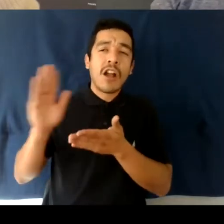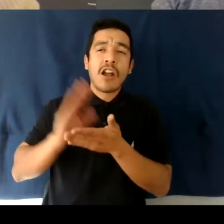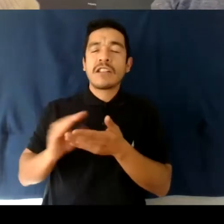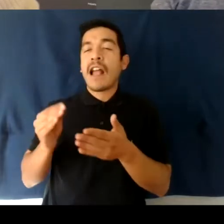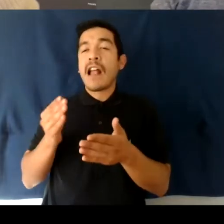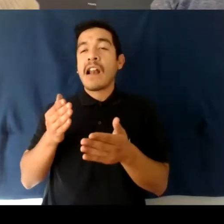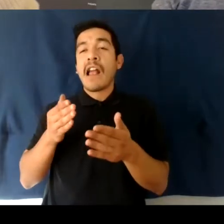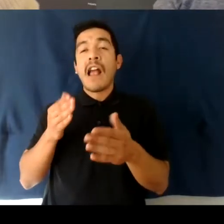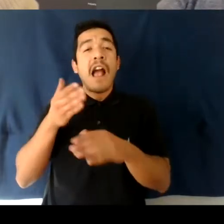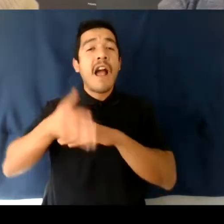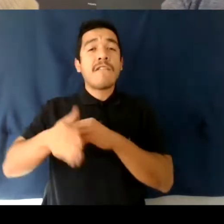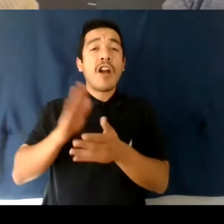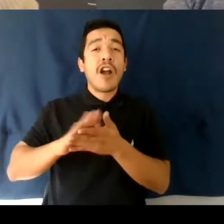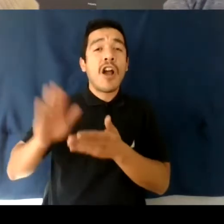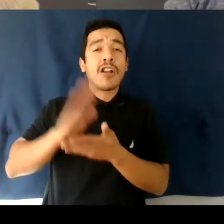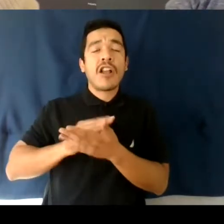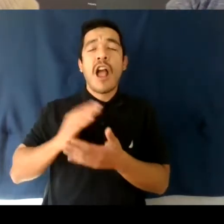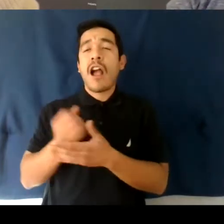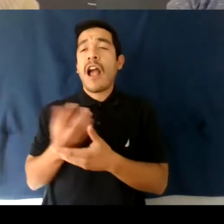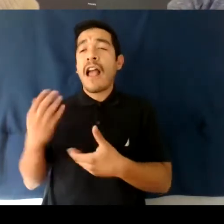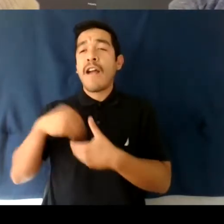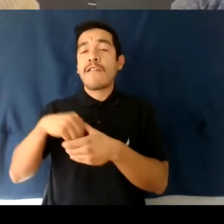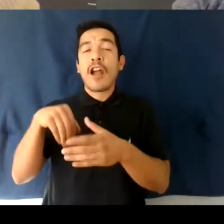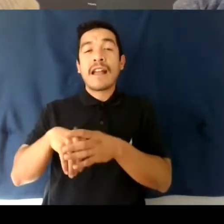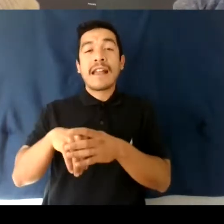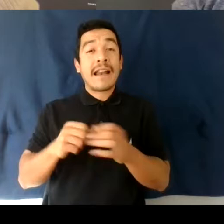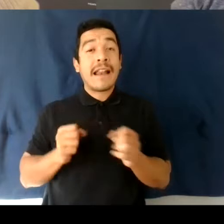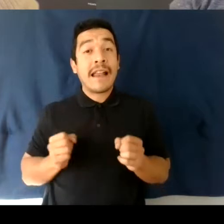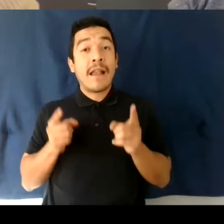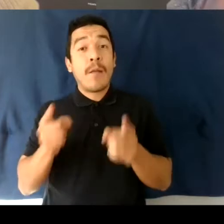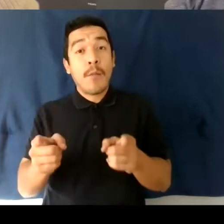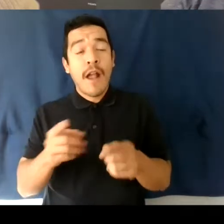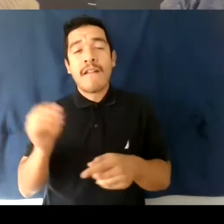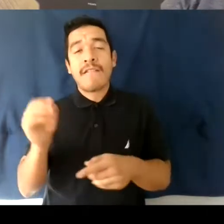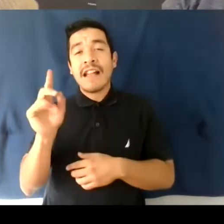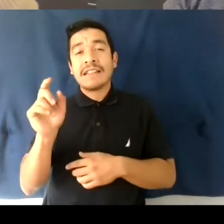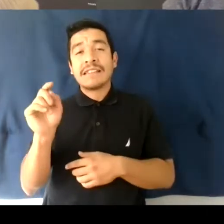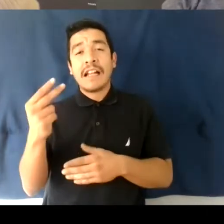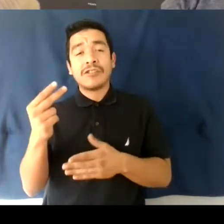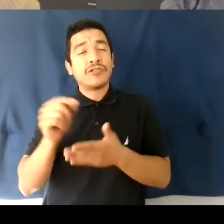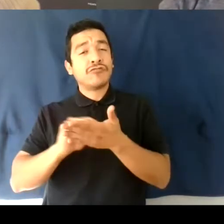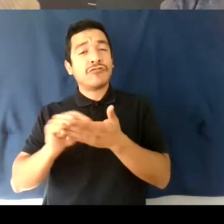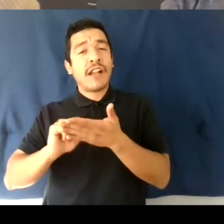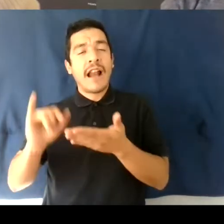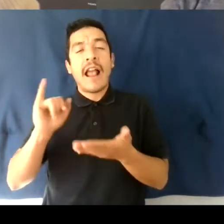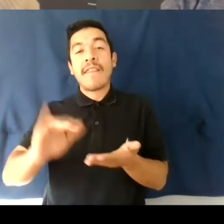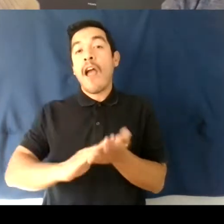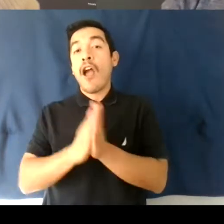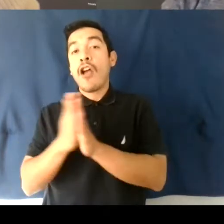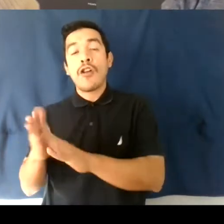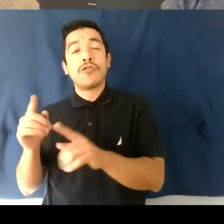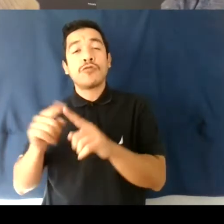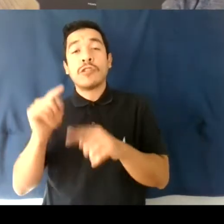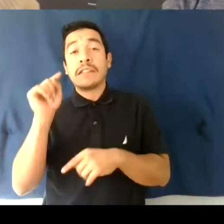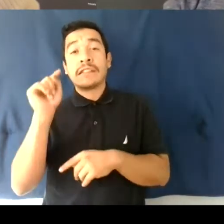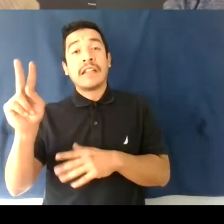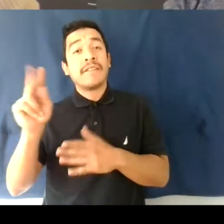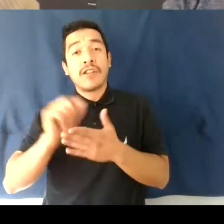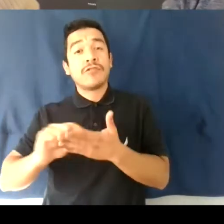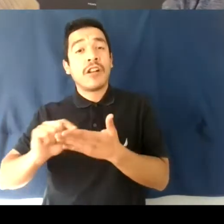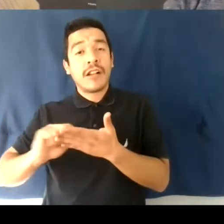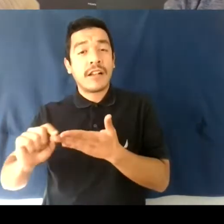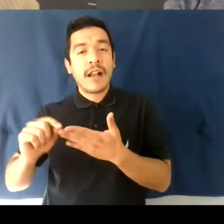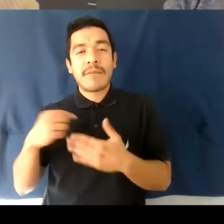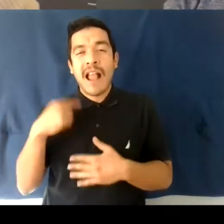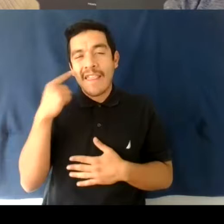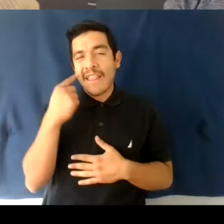college, I got involved in improv and sketch writing, which then turned into TV writing. Because I think you